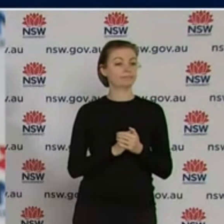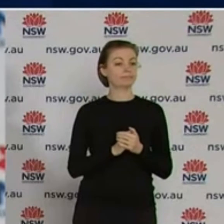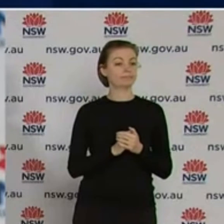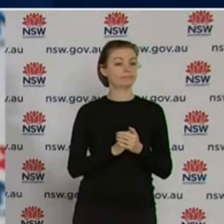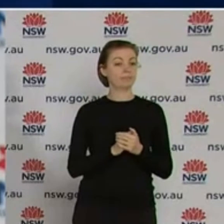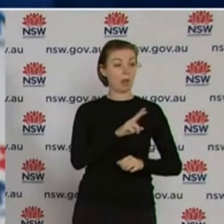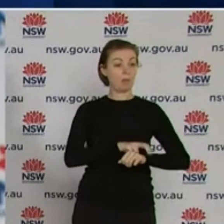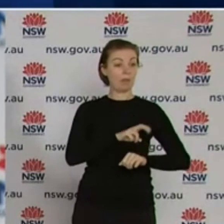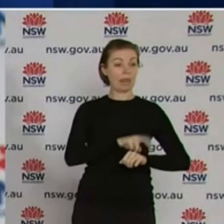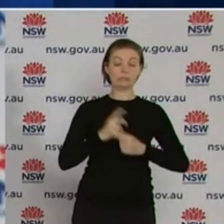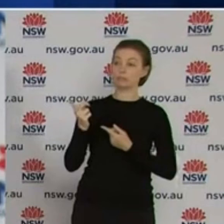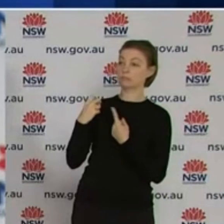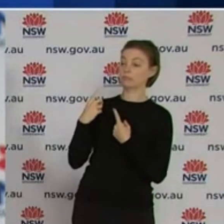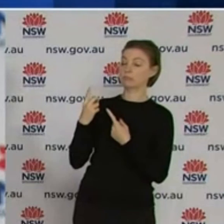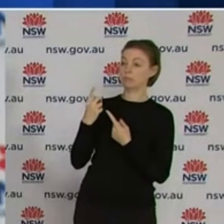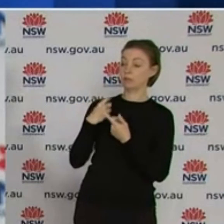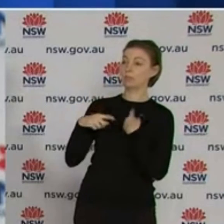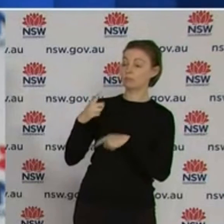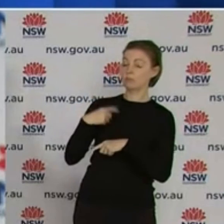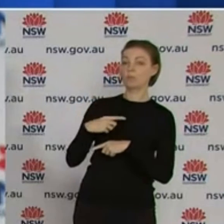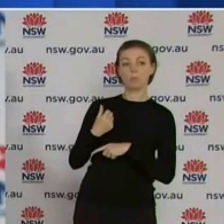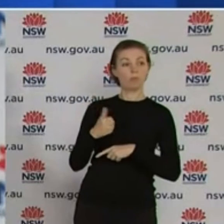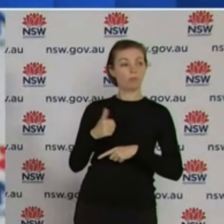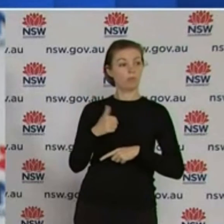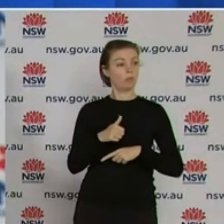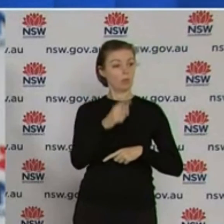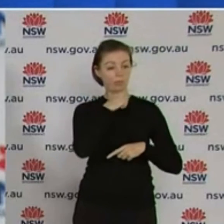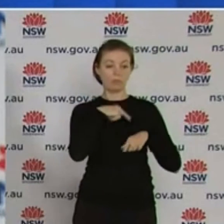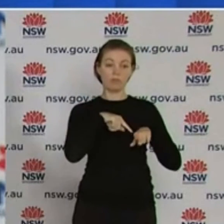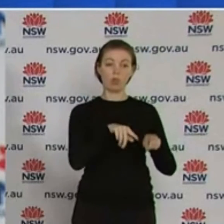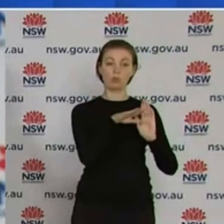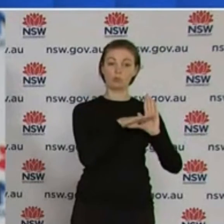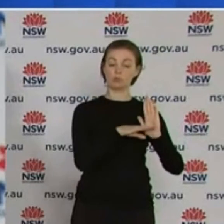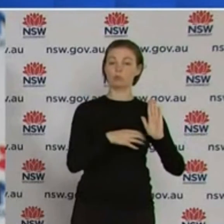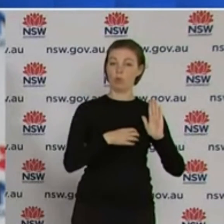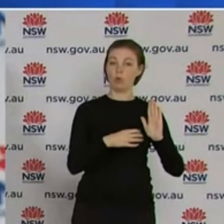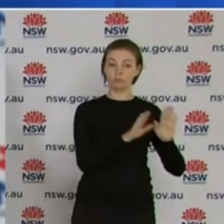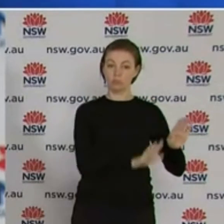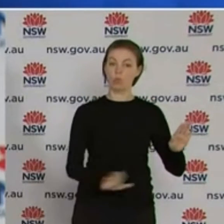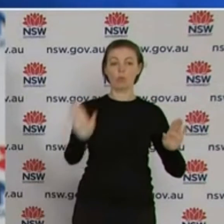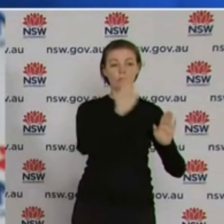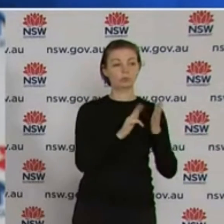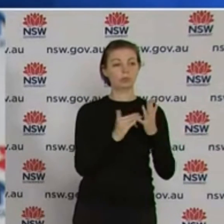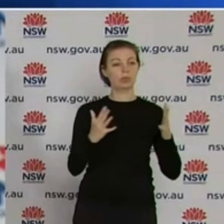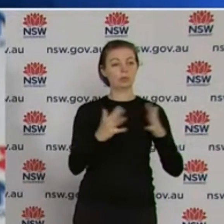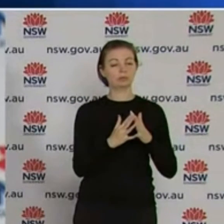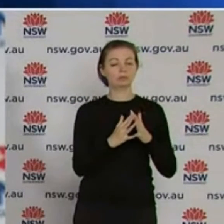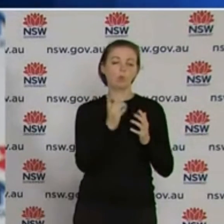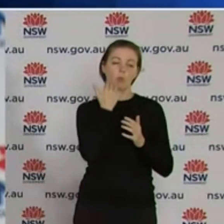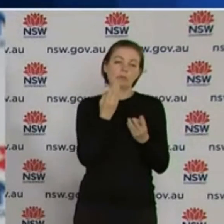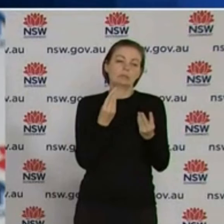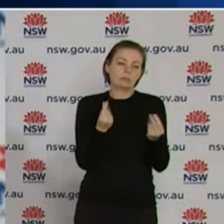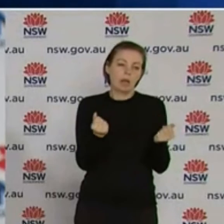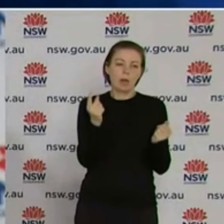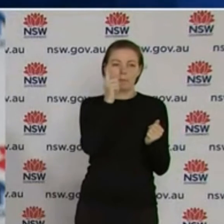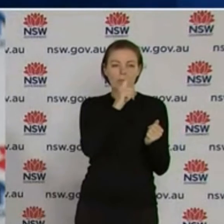police believe compliance activity throughout the state is improving, although there's always, unfortunately, individuals who